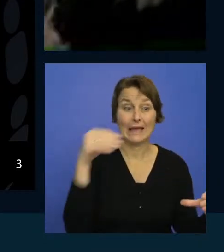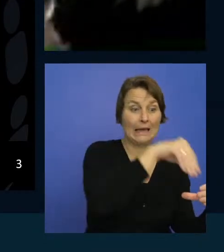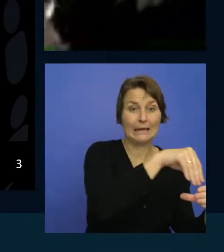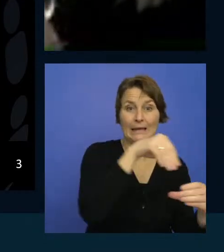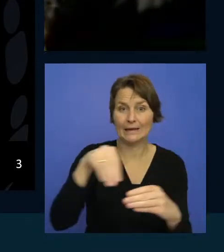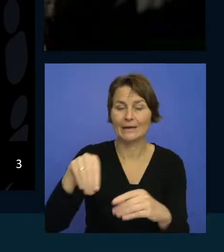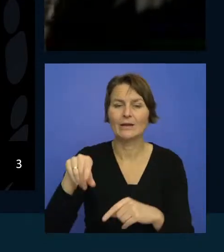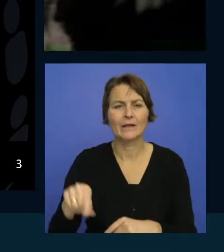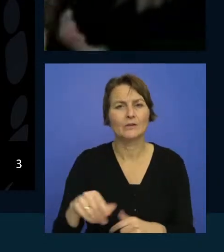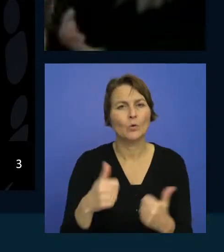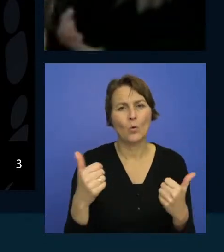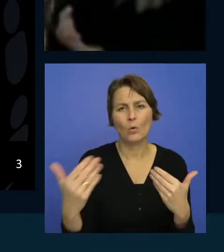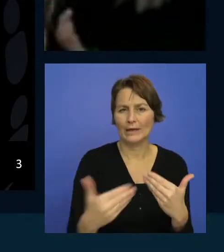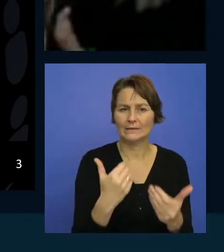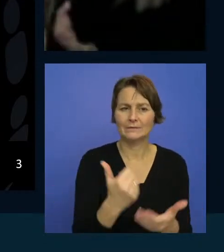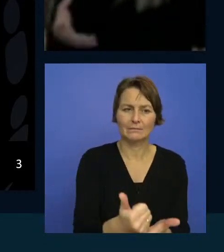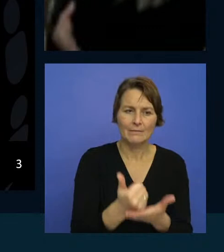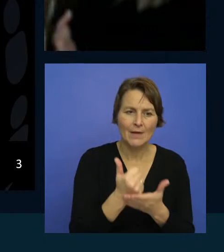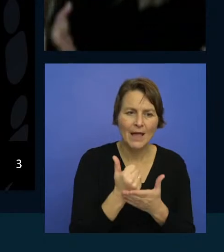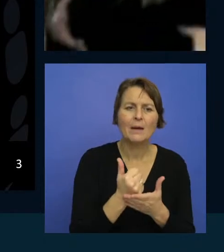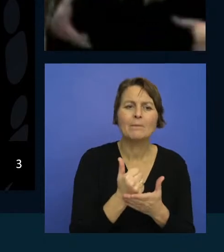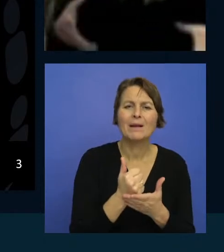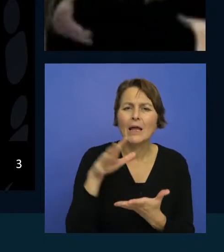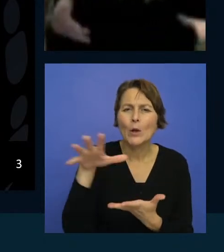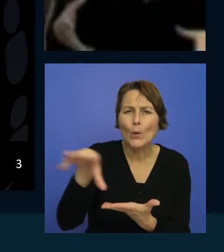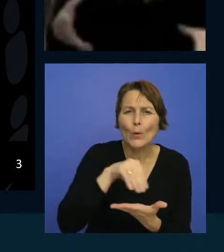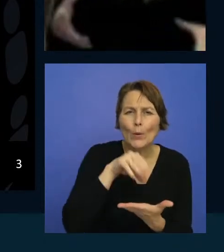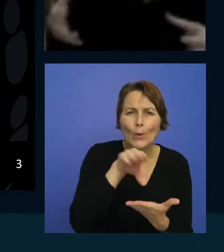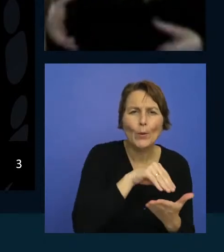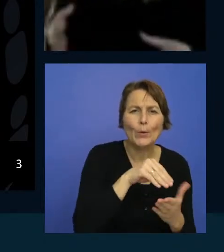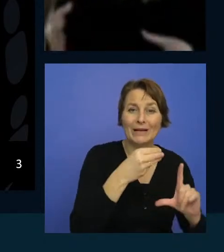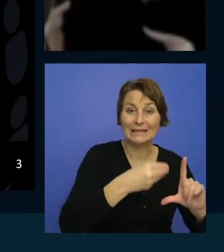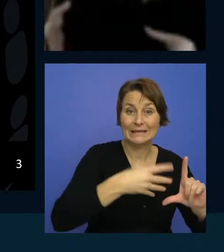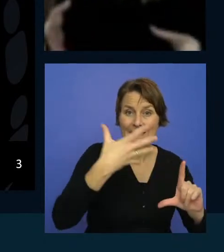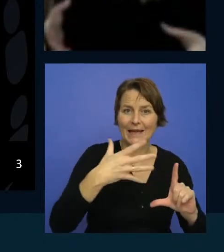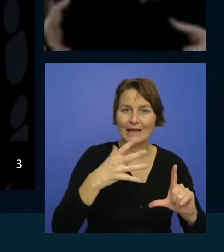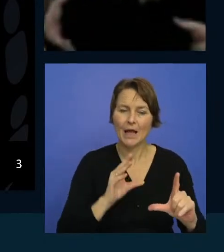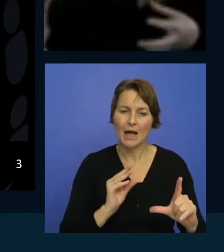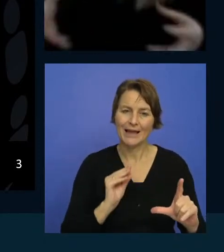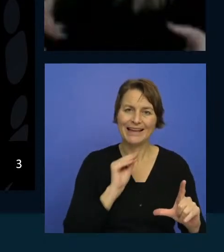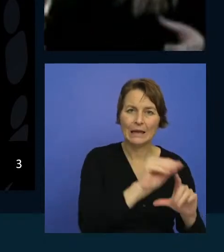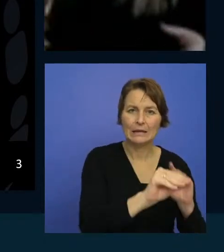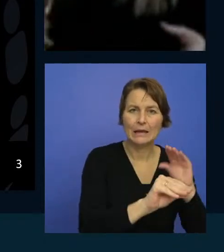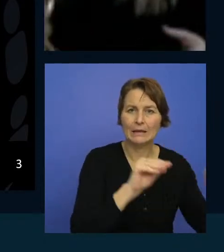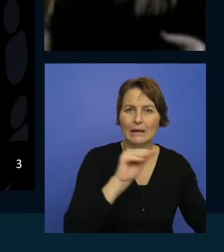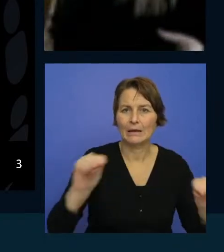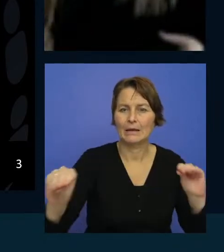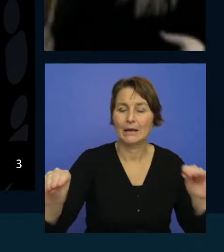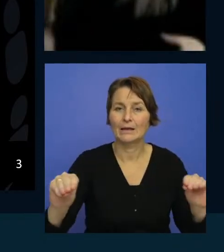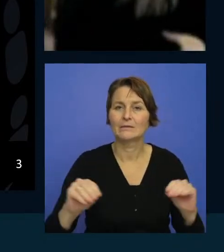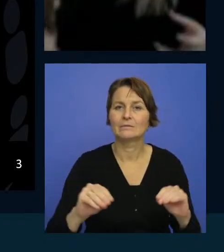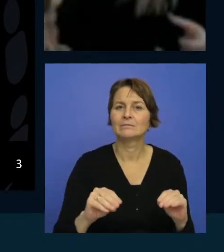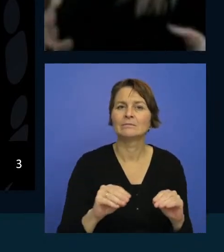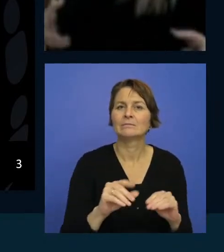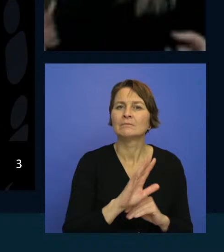it easier to infuse data into these tools that we work. It doesn't only actually cover the